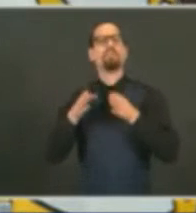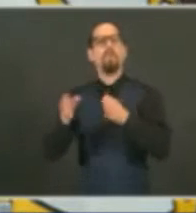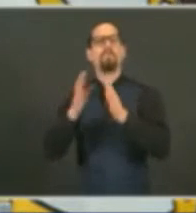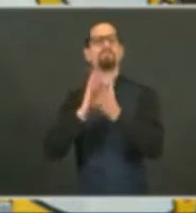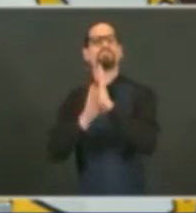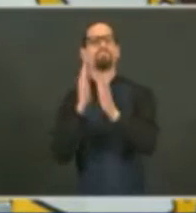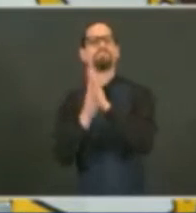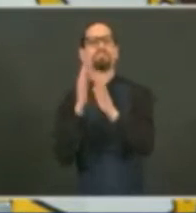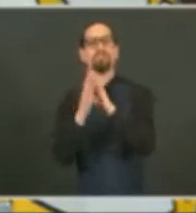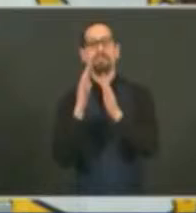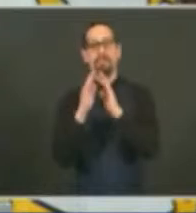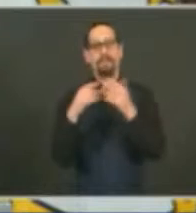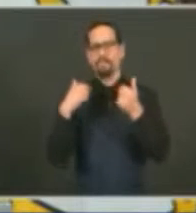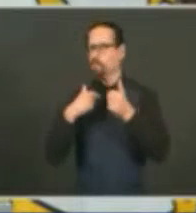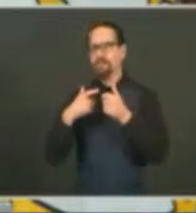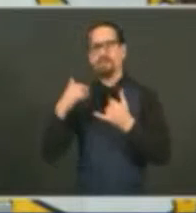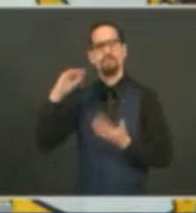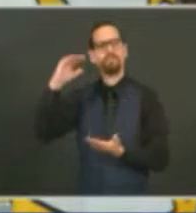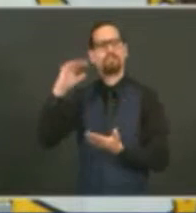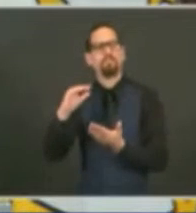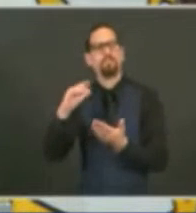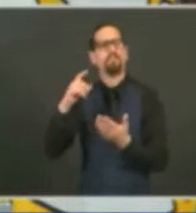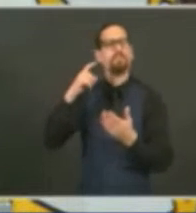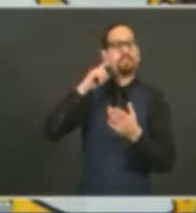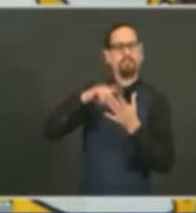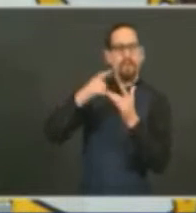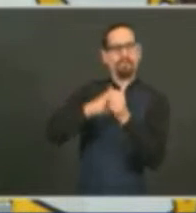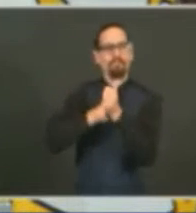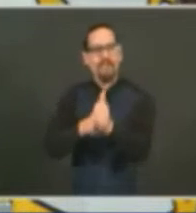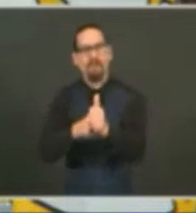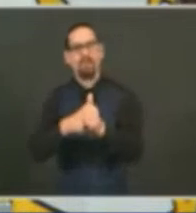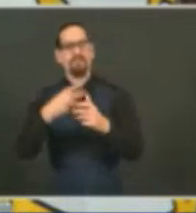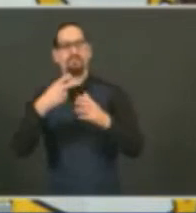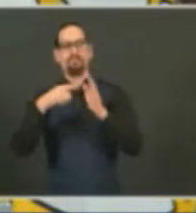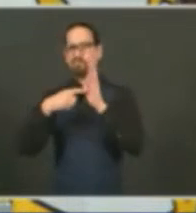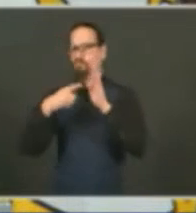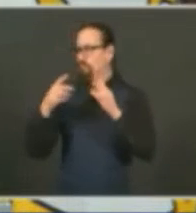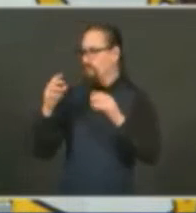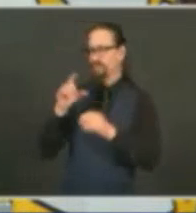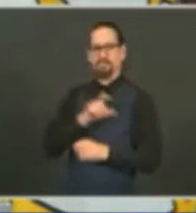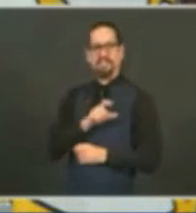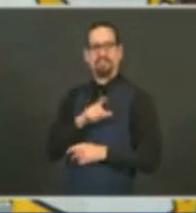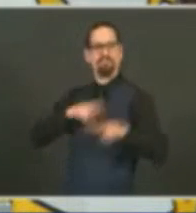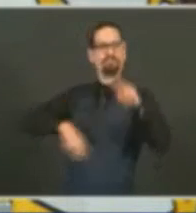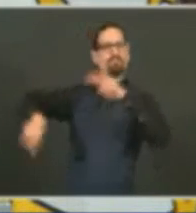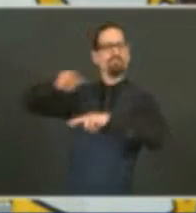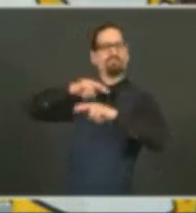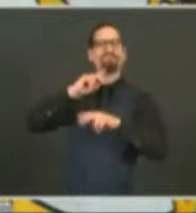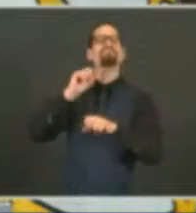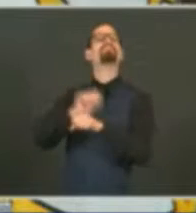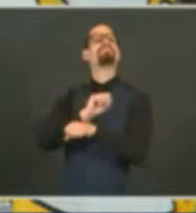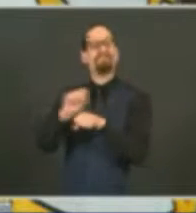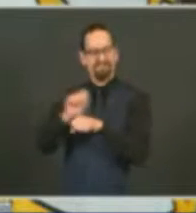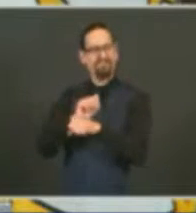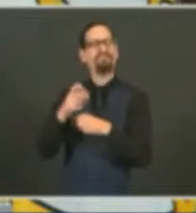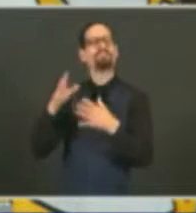rules? And the traffic data shows a significant and steady decline beginning last